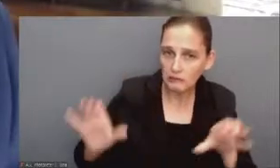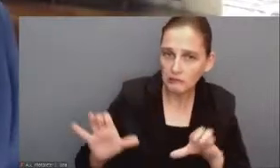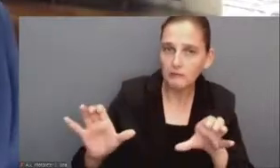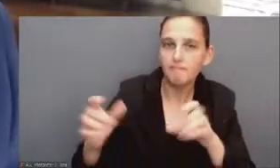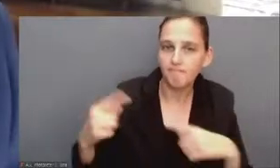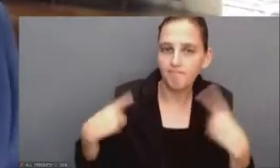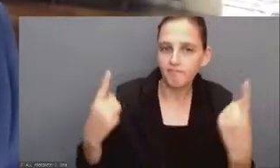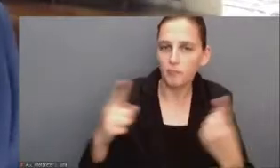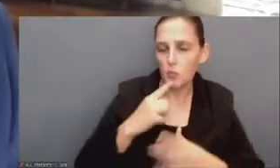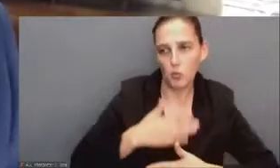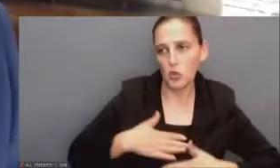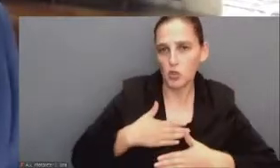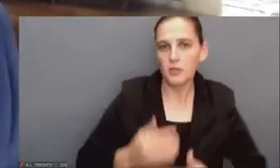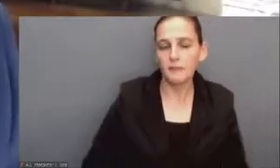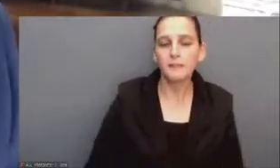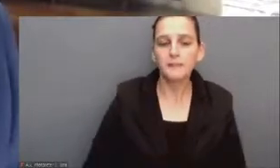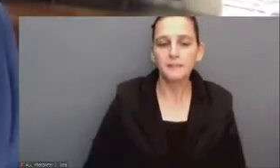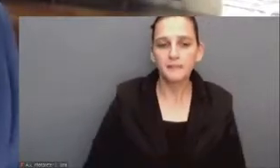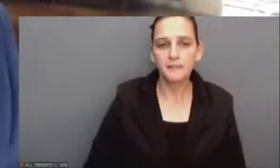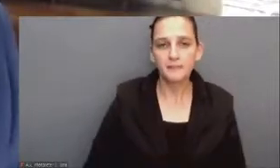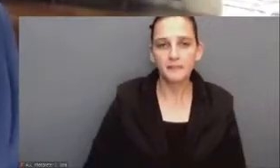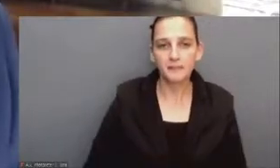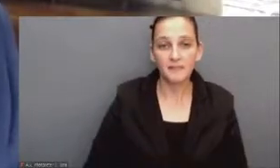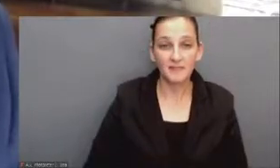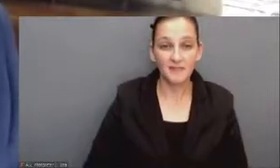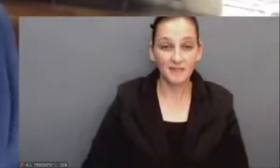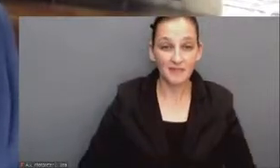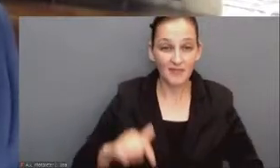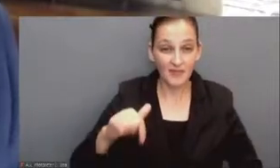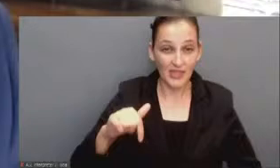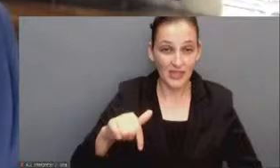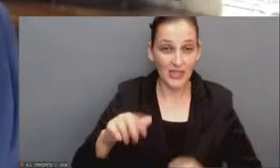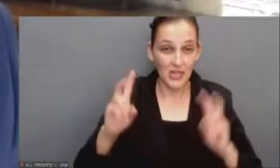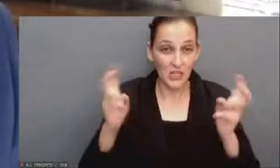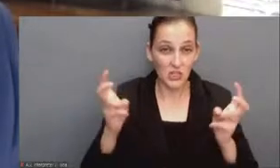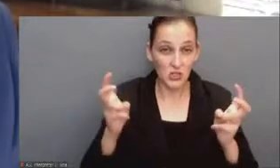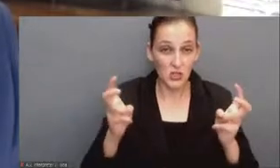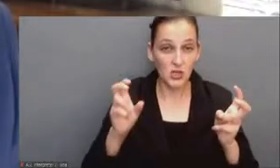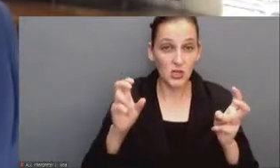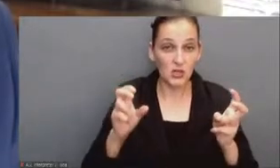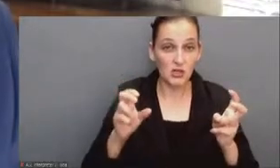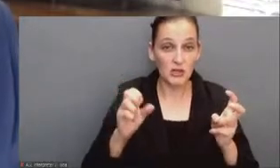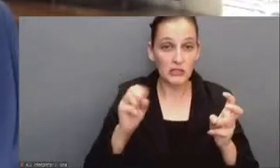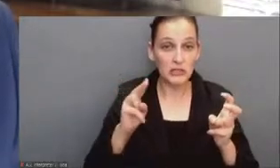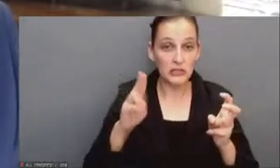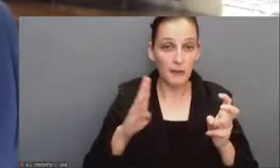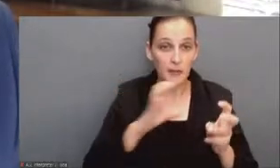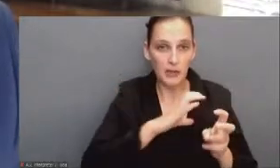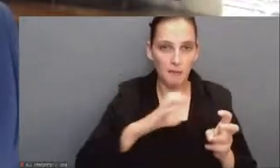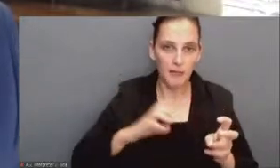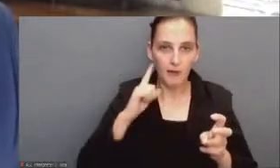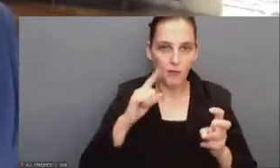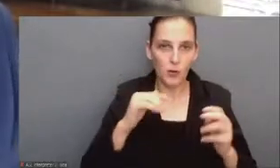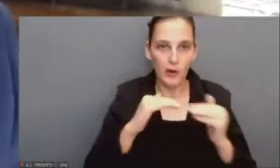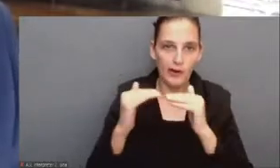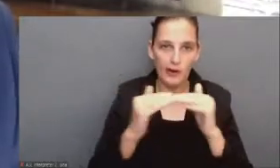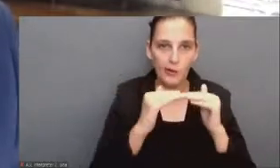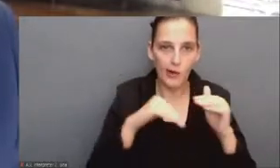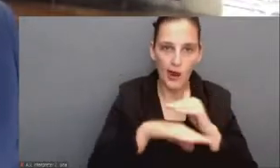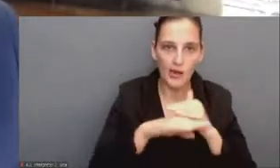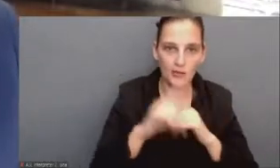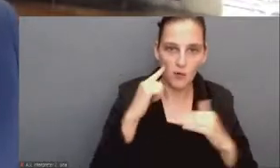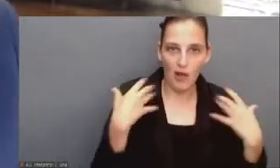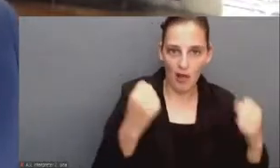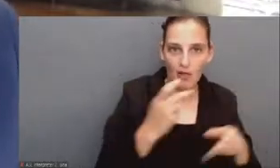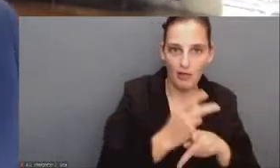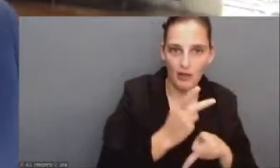to, this has been an issue that the Subcommittee on Healthcare Access and Quality has run into, specifically